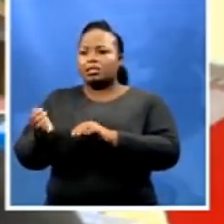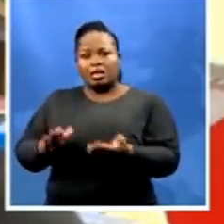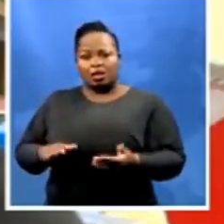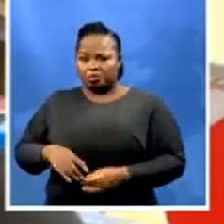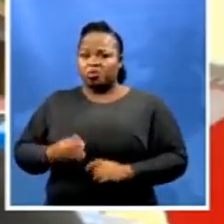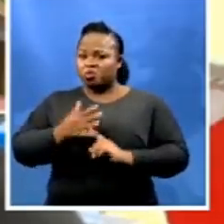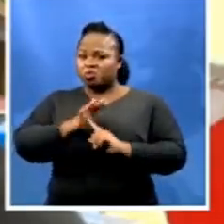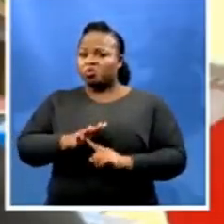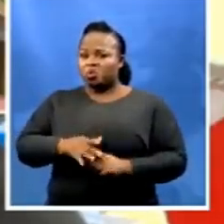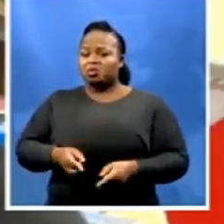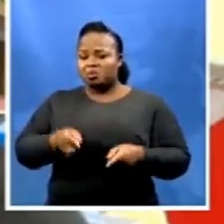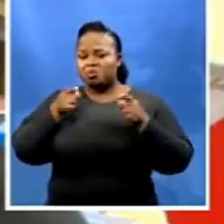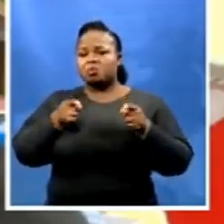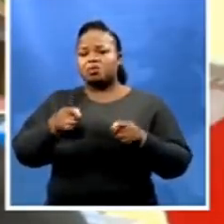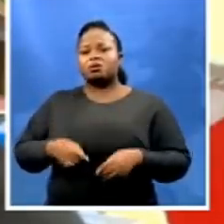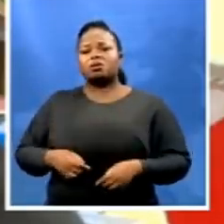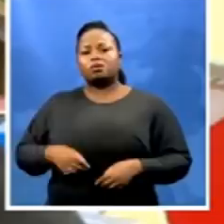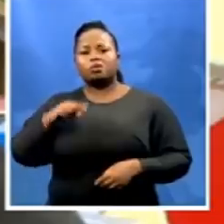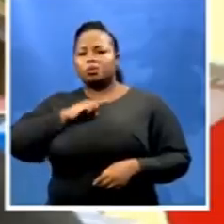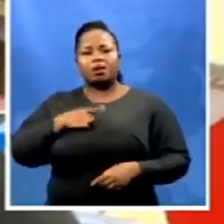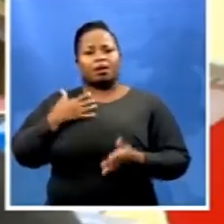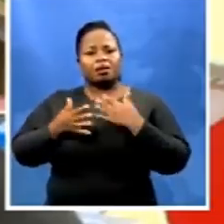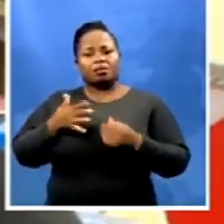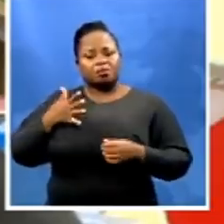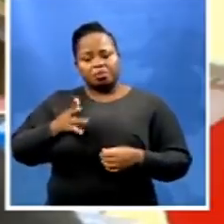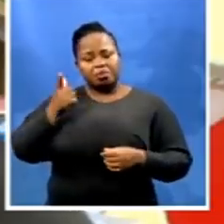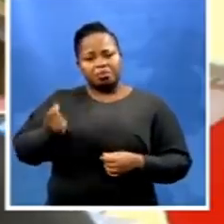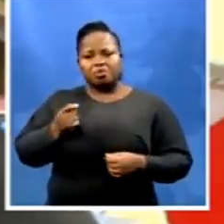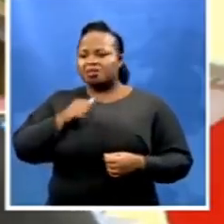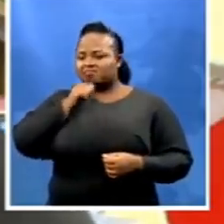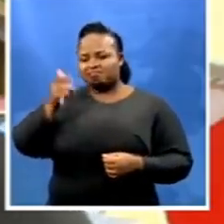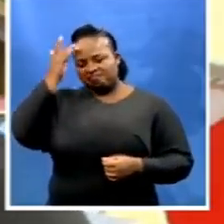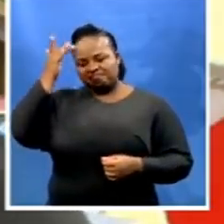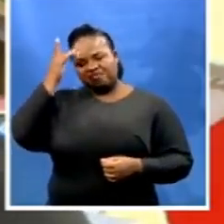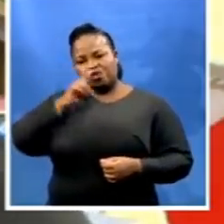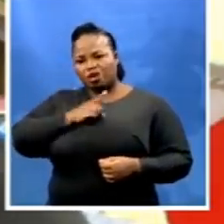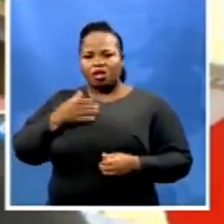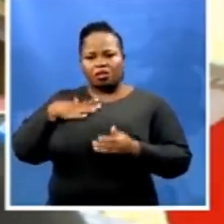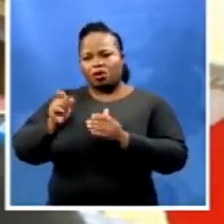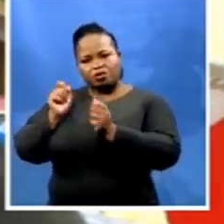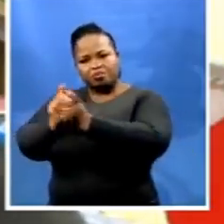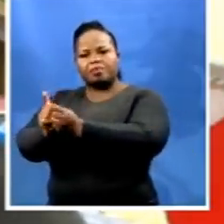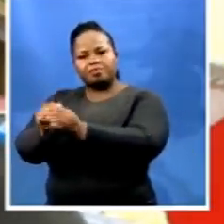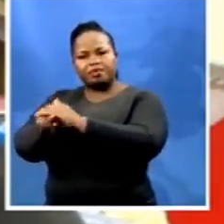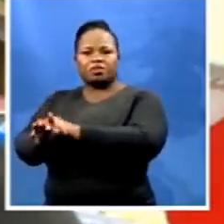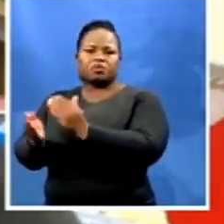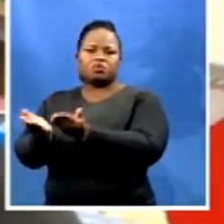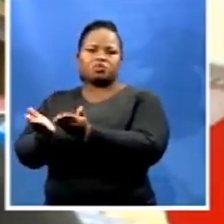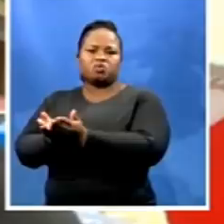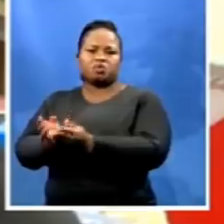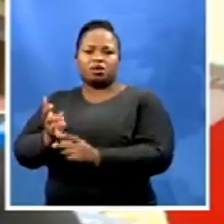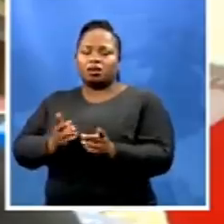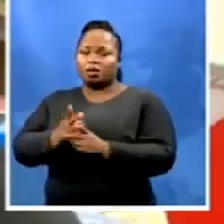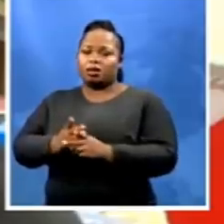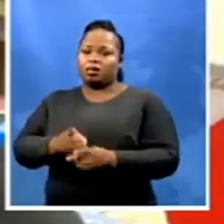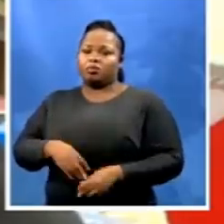whatever they want to do in order to get into our schools, and probably send a message to say until the government do